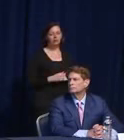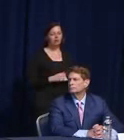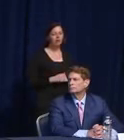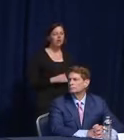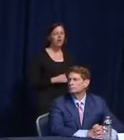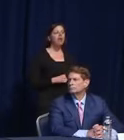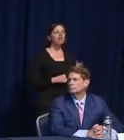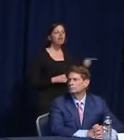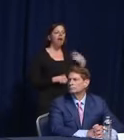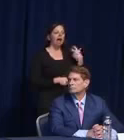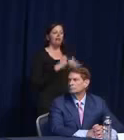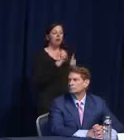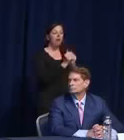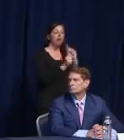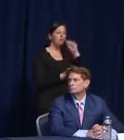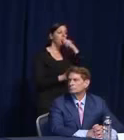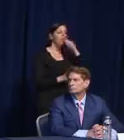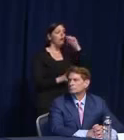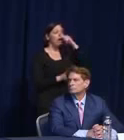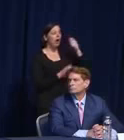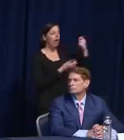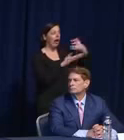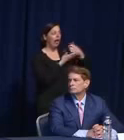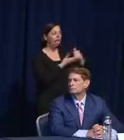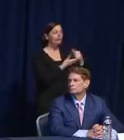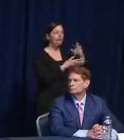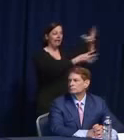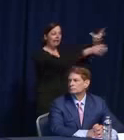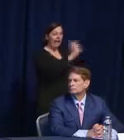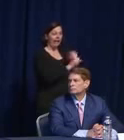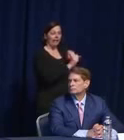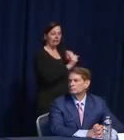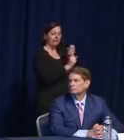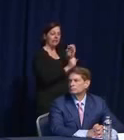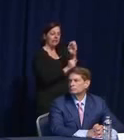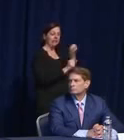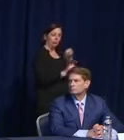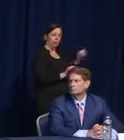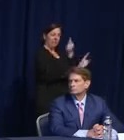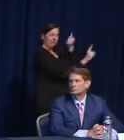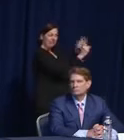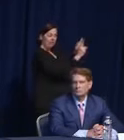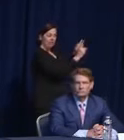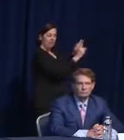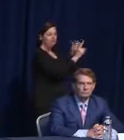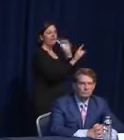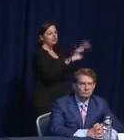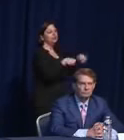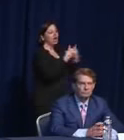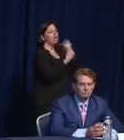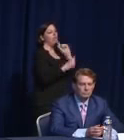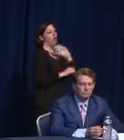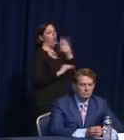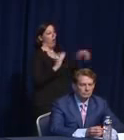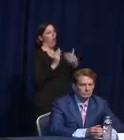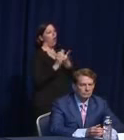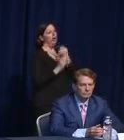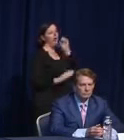et cetera, is not unique to them. That's a challenge that is among us, and